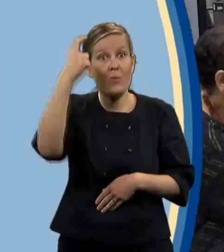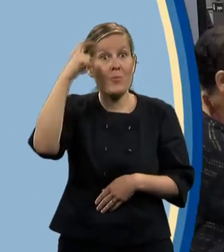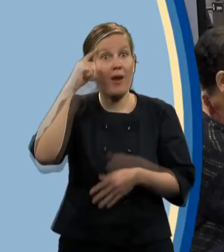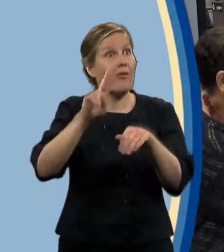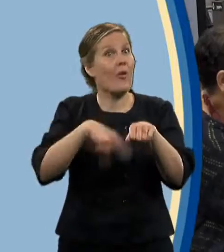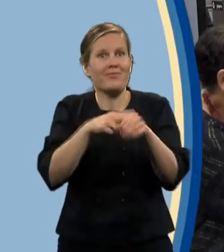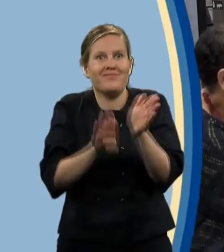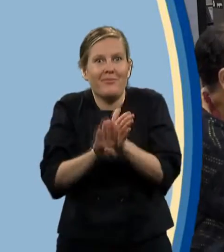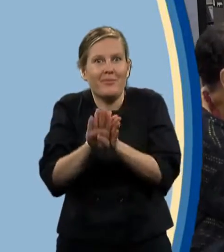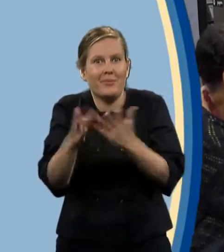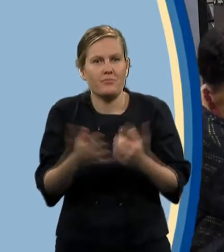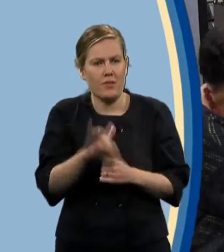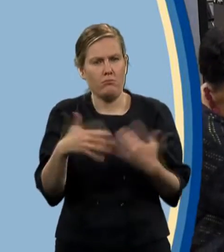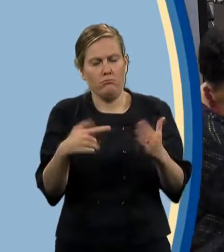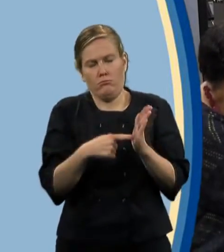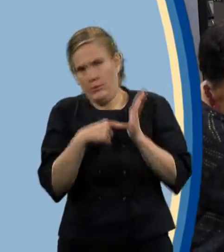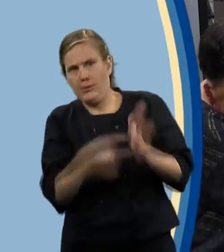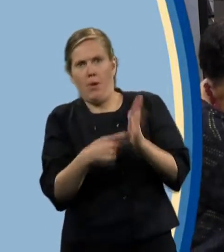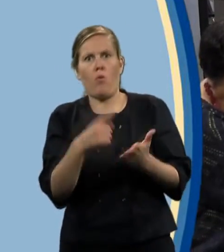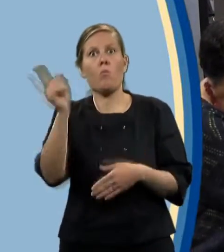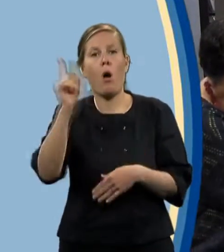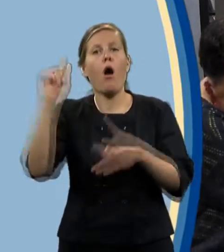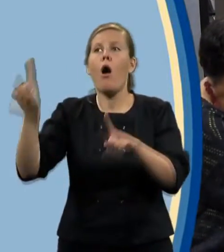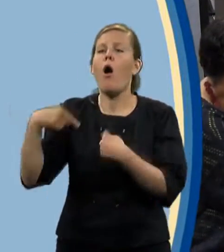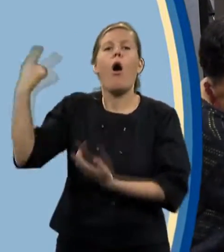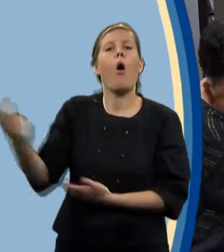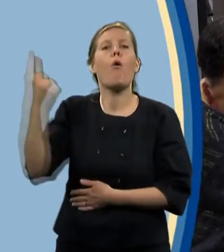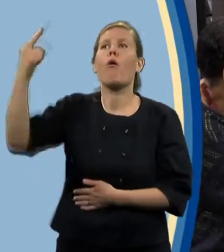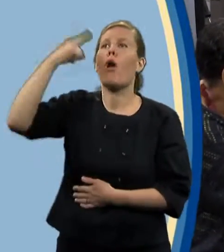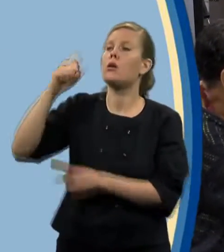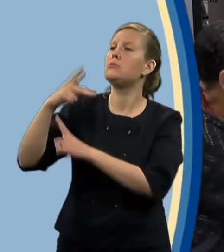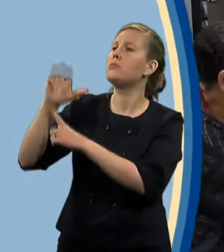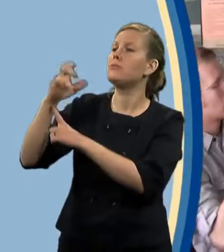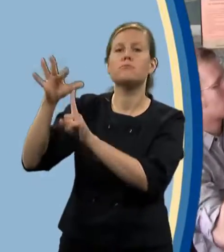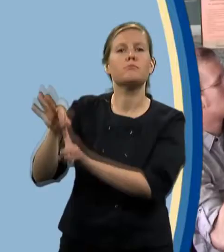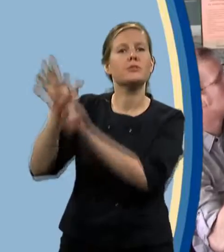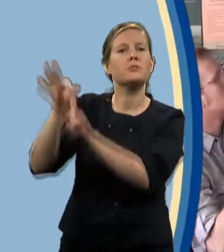showed normal development, and so we have a very dramatic example where